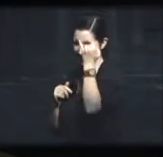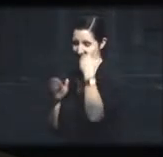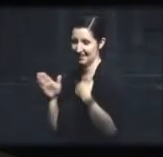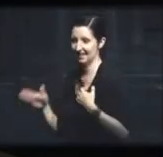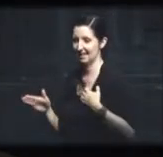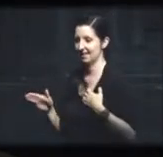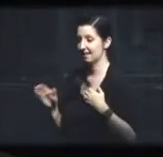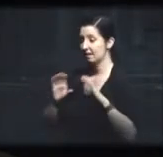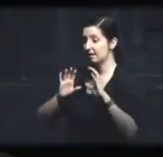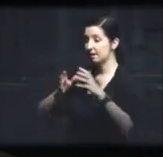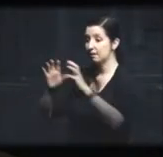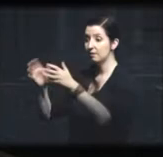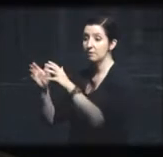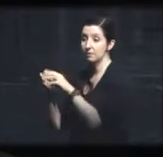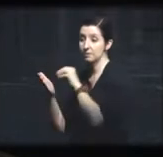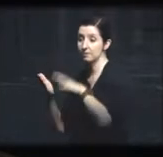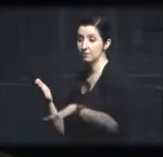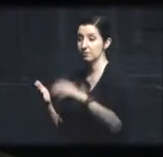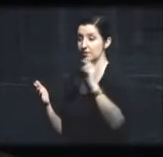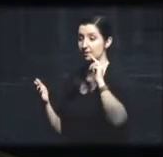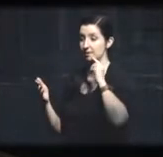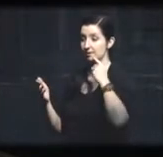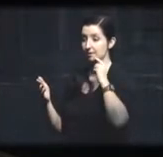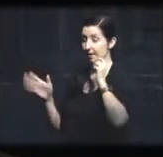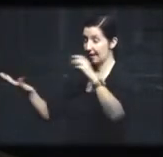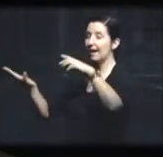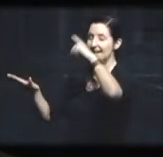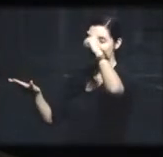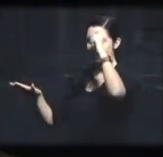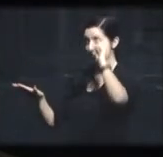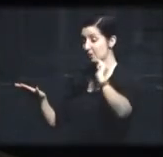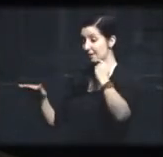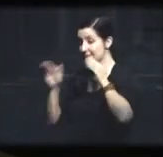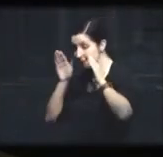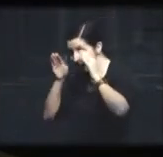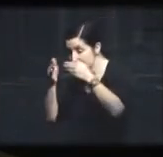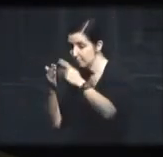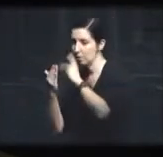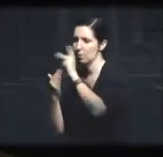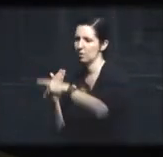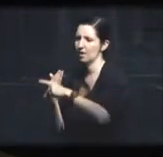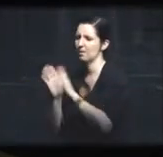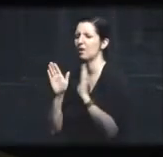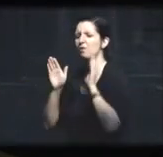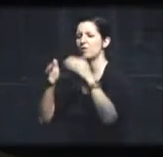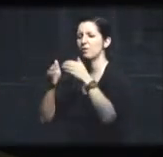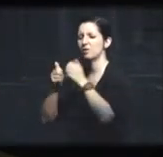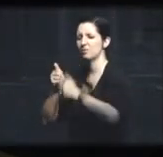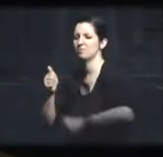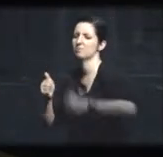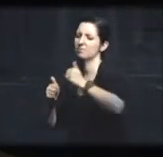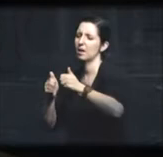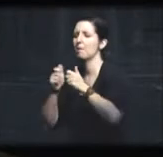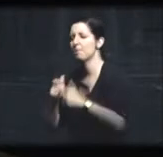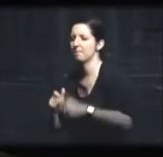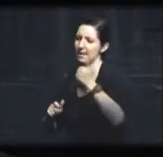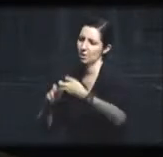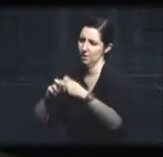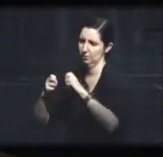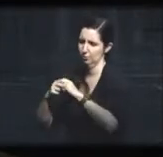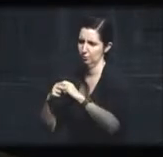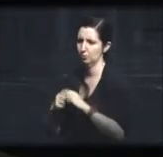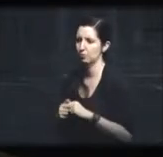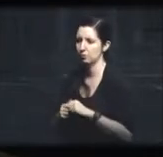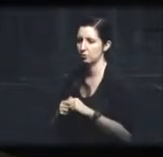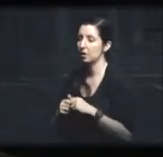in the summer intensive program would take on some bigger issues. And one of the things that we're seeing is that students coming into the